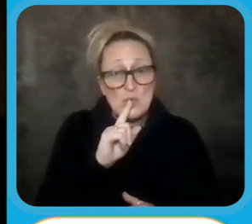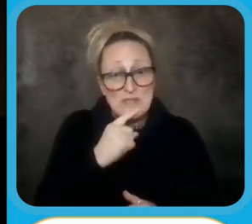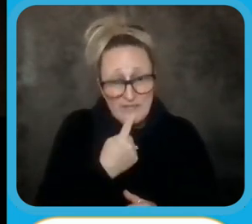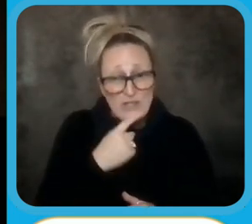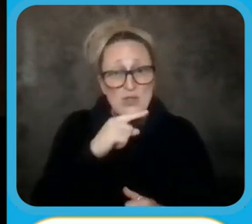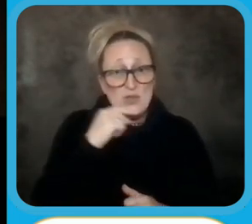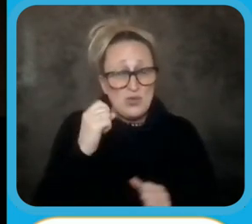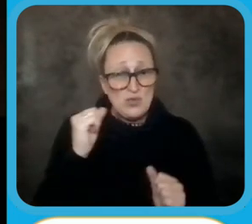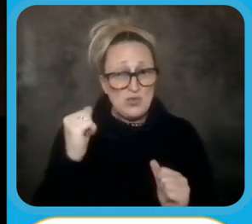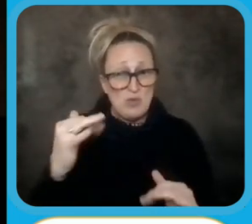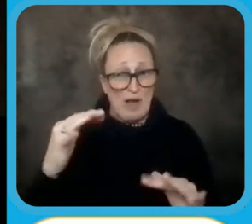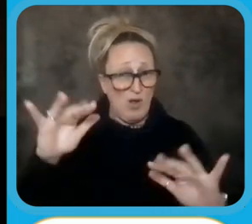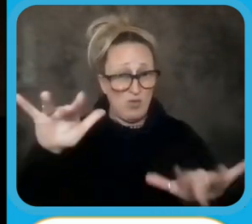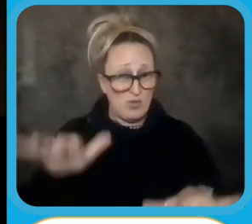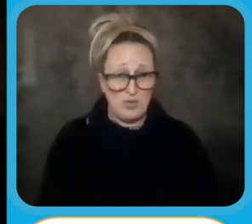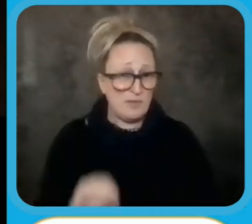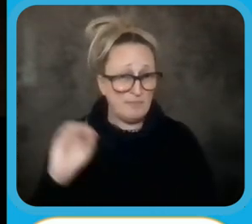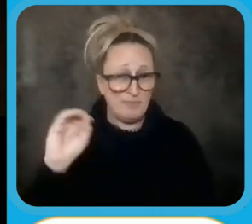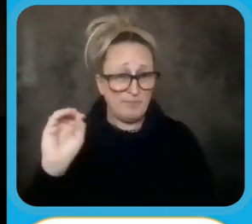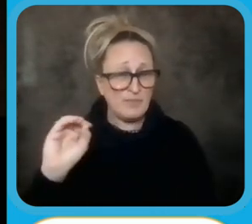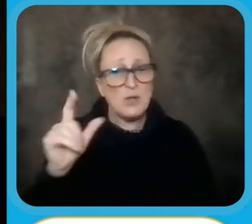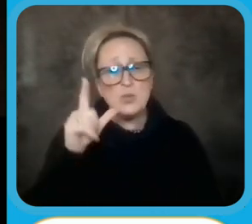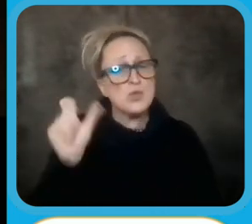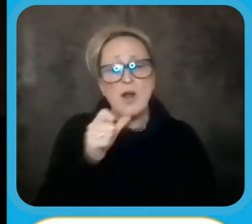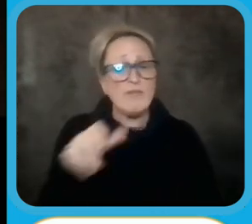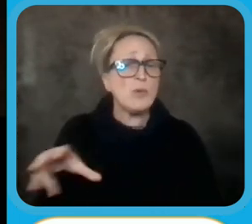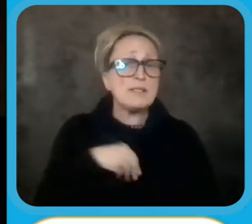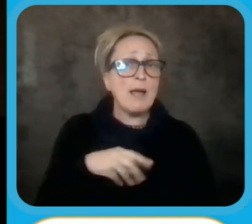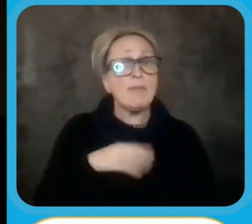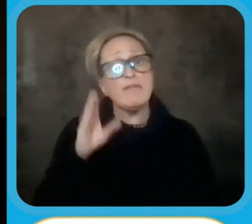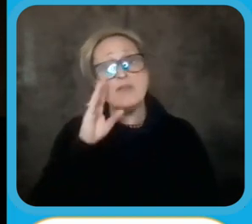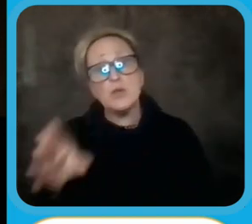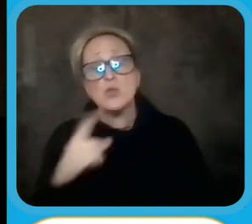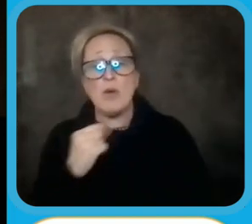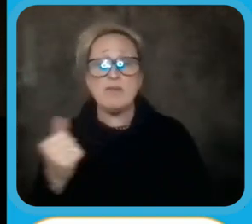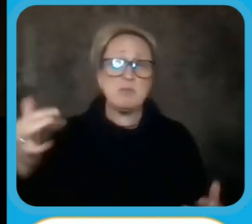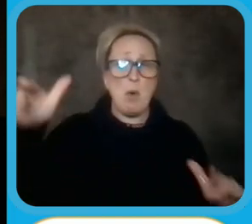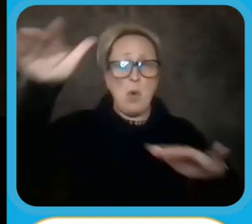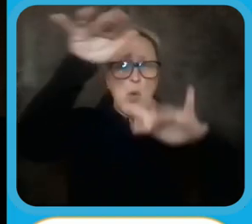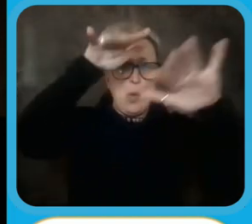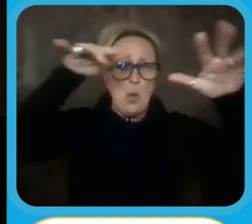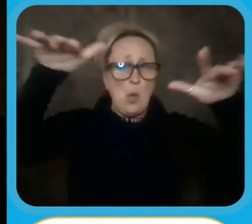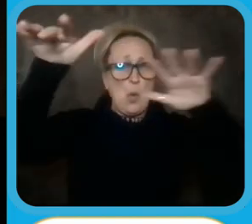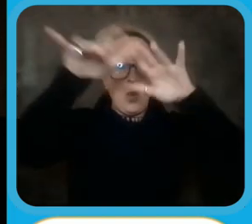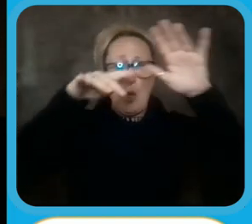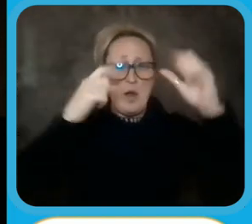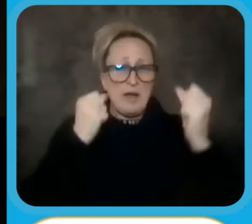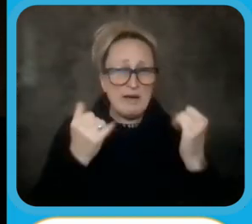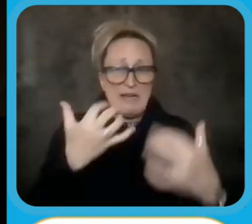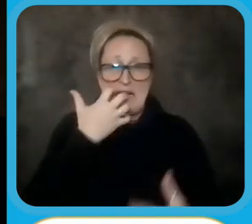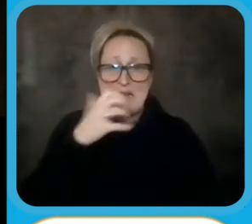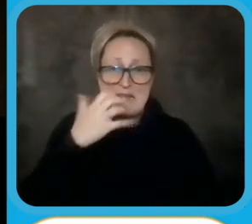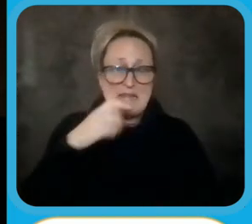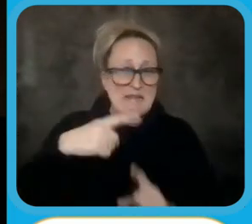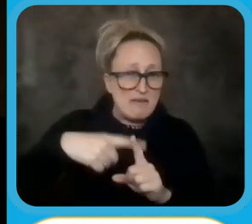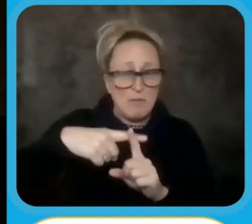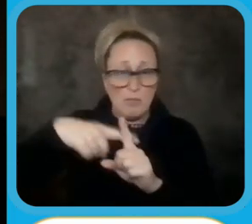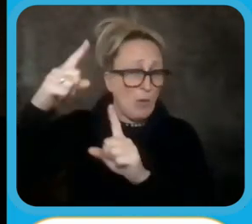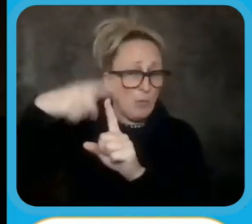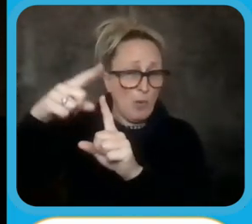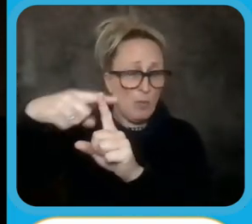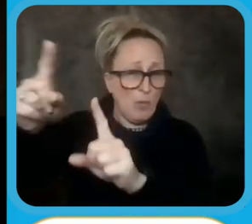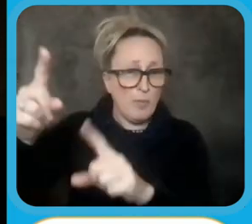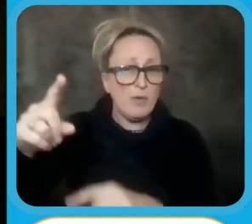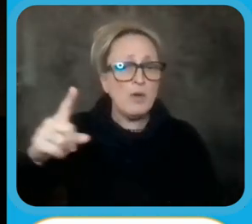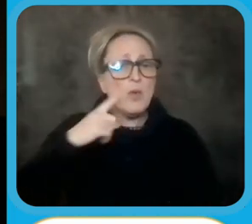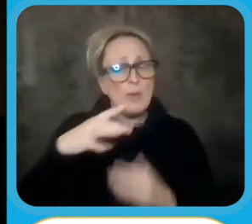drought. We shouldn't have to accept the future of smoke-filled skies and record-breaking heat waves. California has been